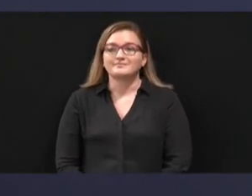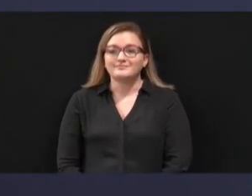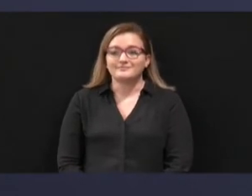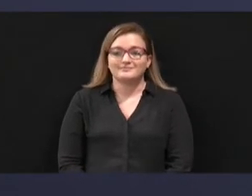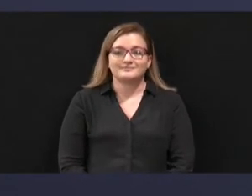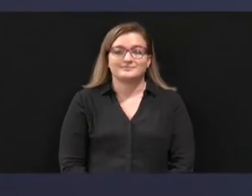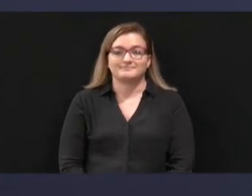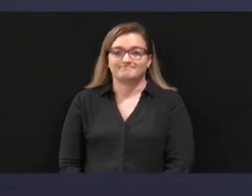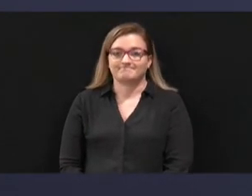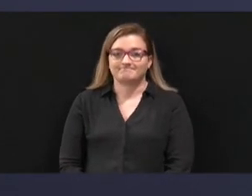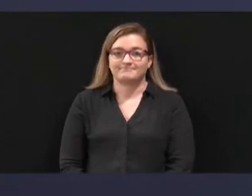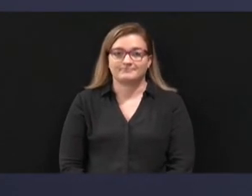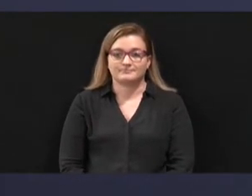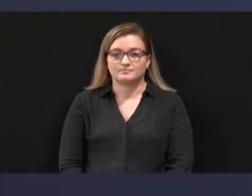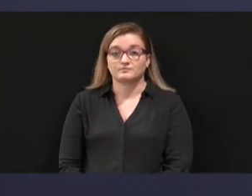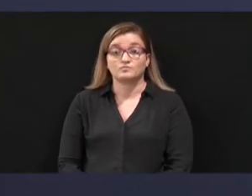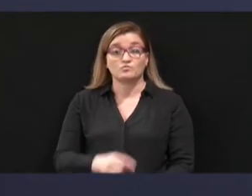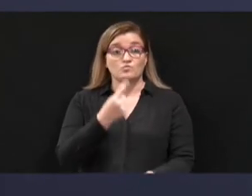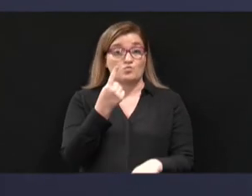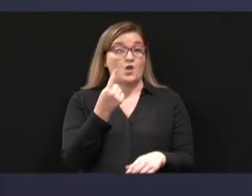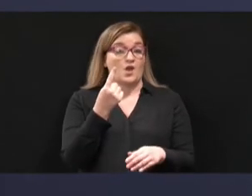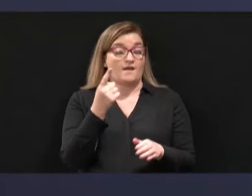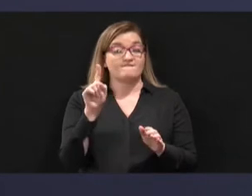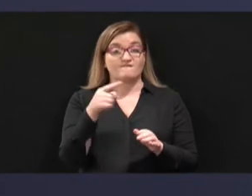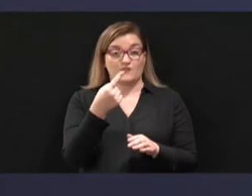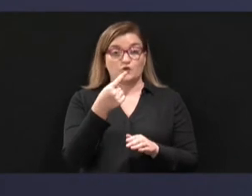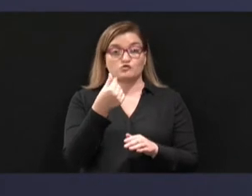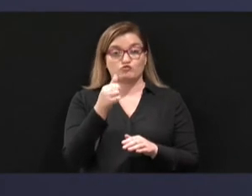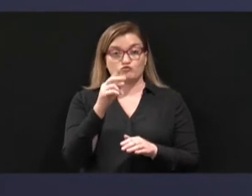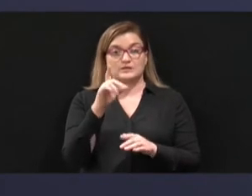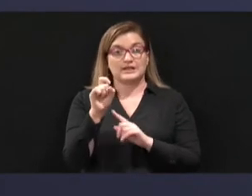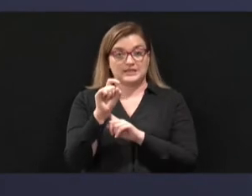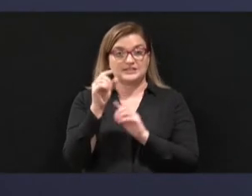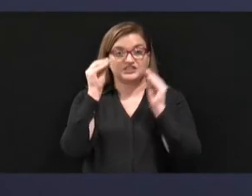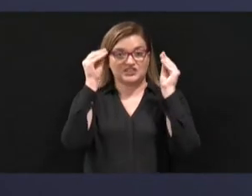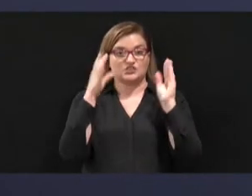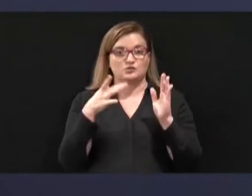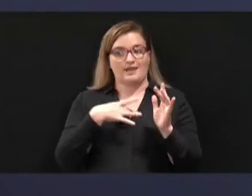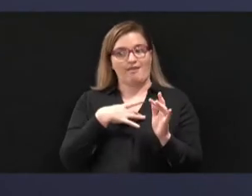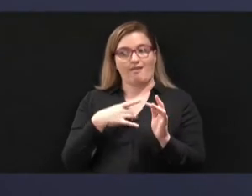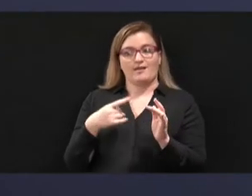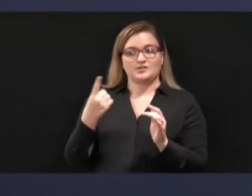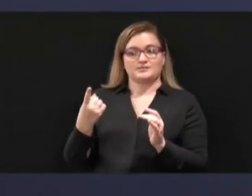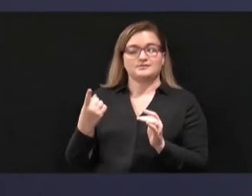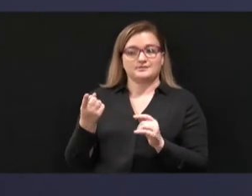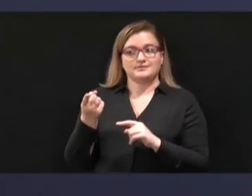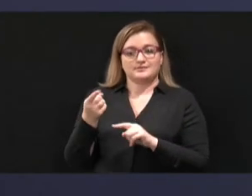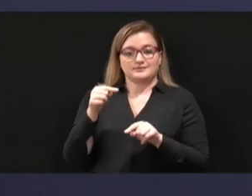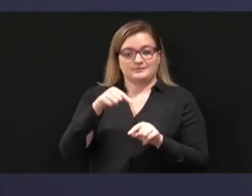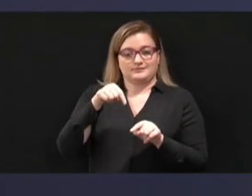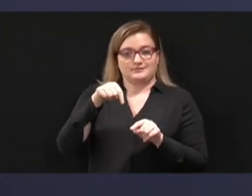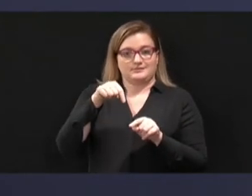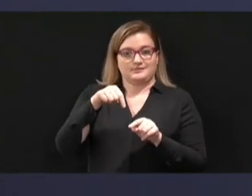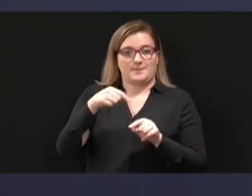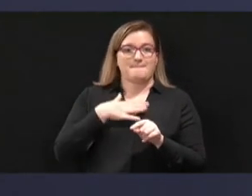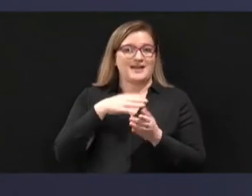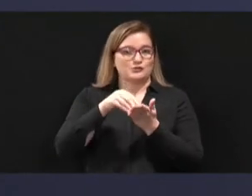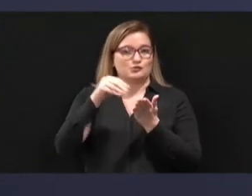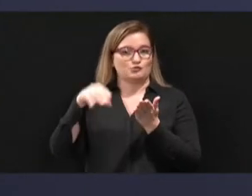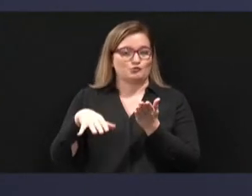And then one of our first grade teachers likes one, or has one that I really like, and one of my students taught it